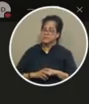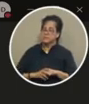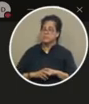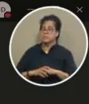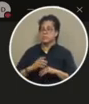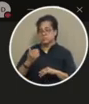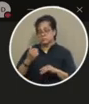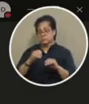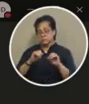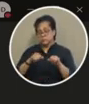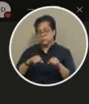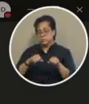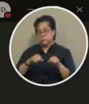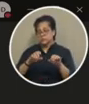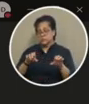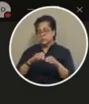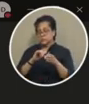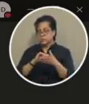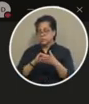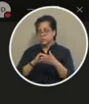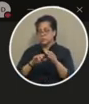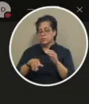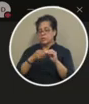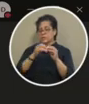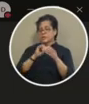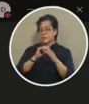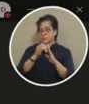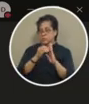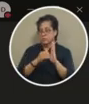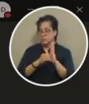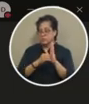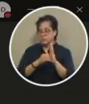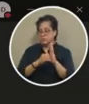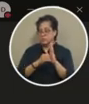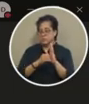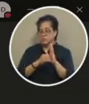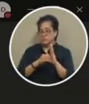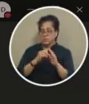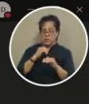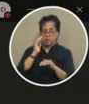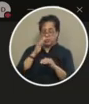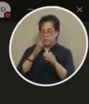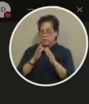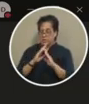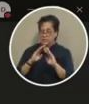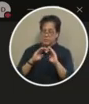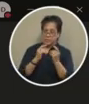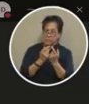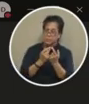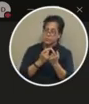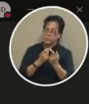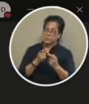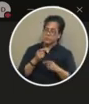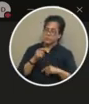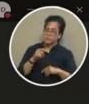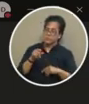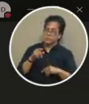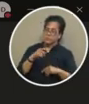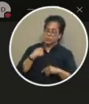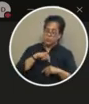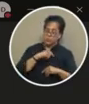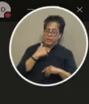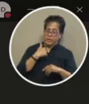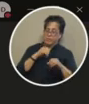Yes, we will add that to the ordinance, but what I will advise council is that while we have